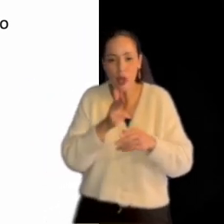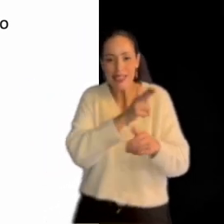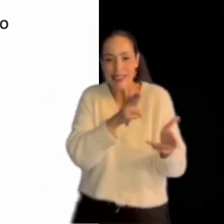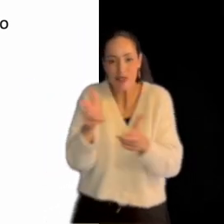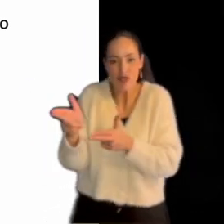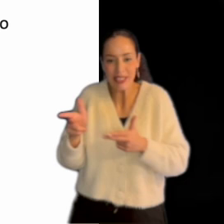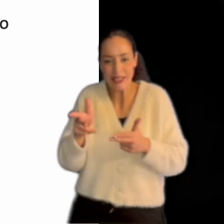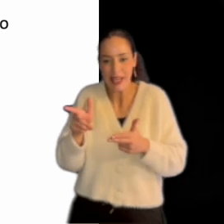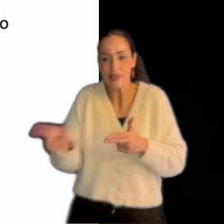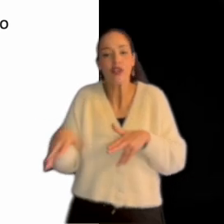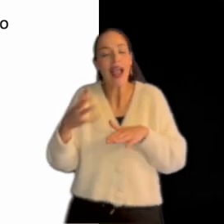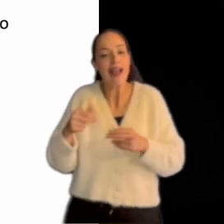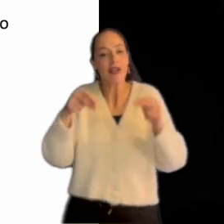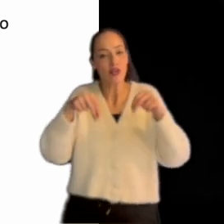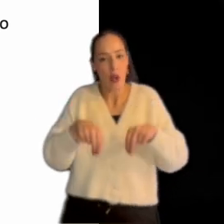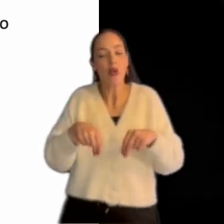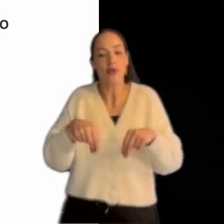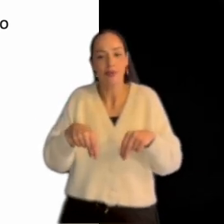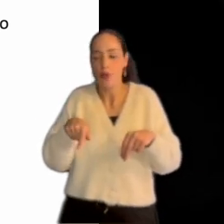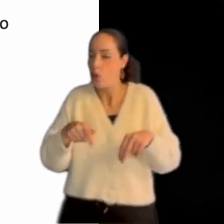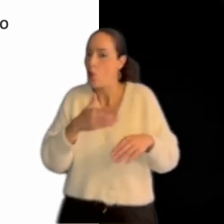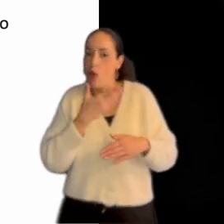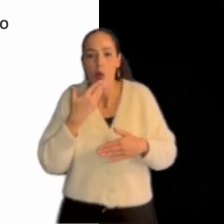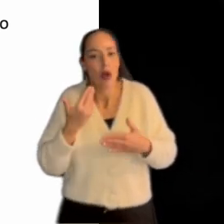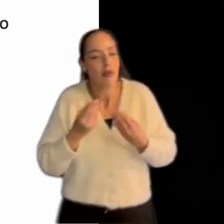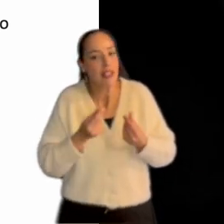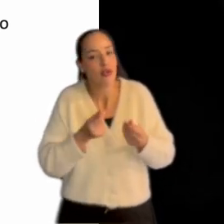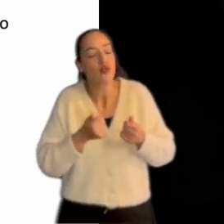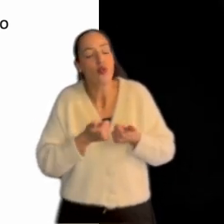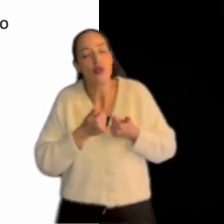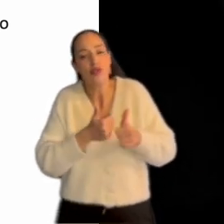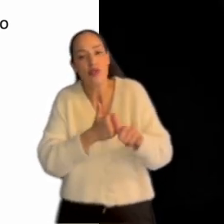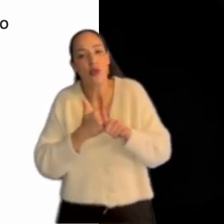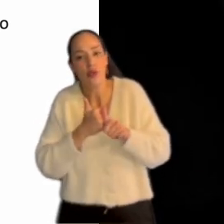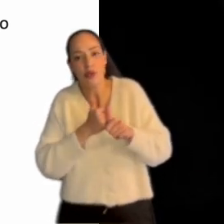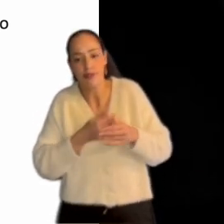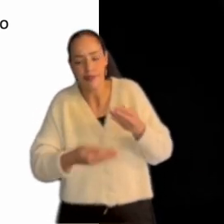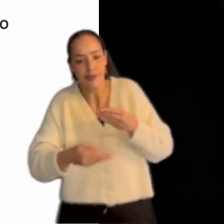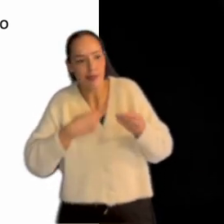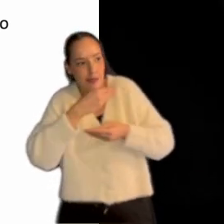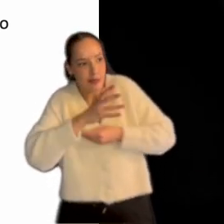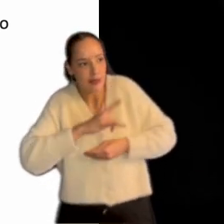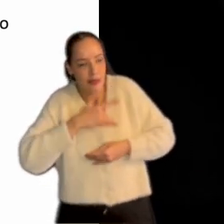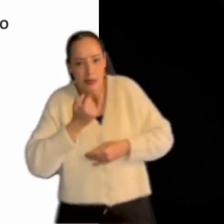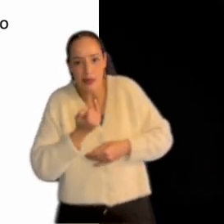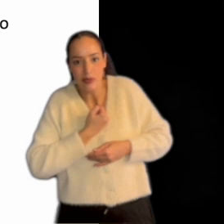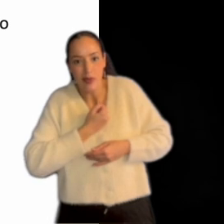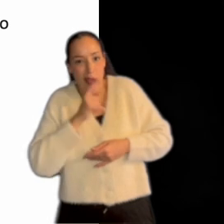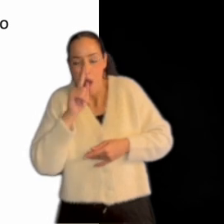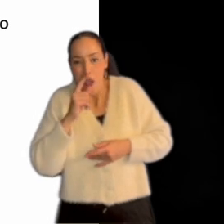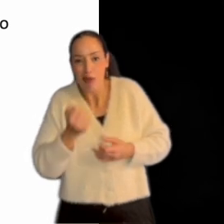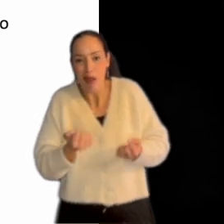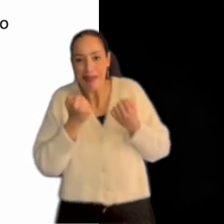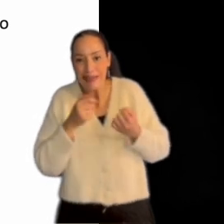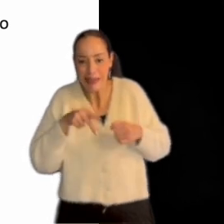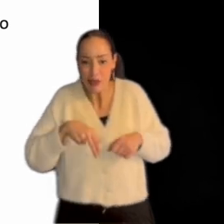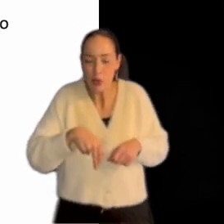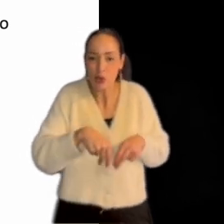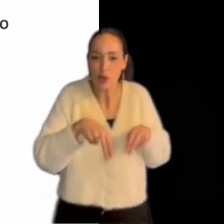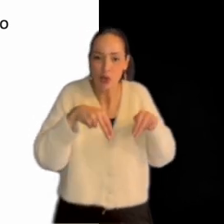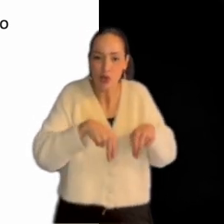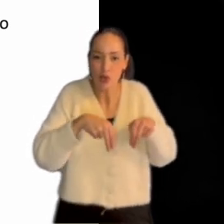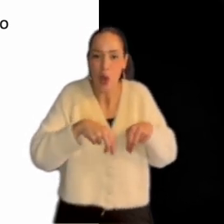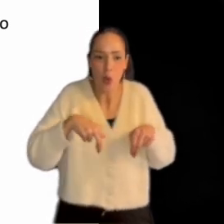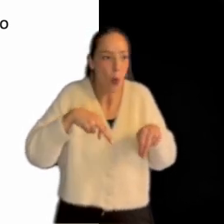regularly. With her consent, we contacted a local dog walking group and explained the situation to them. They agreed to come to her home on a daily basis